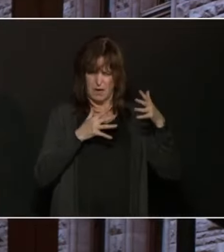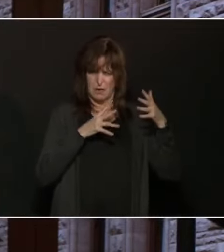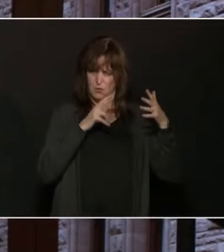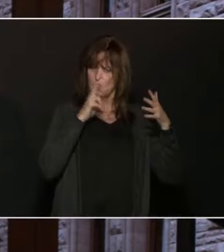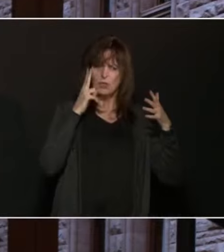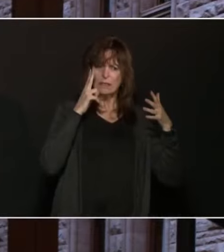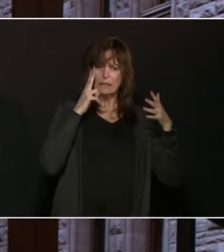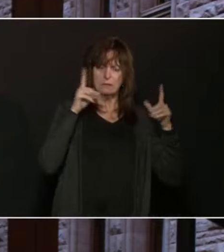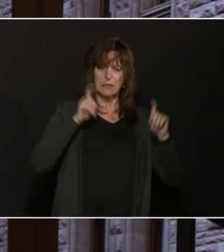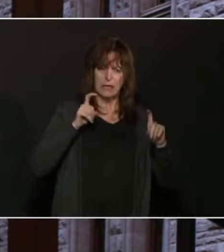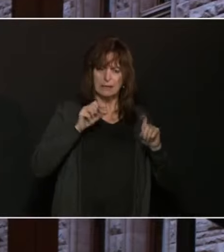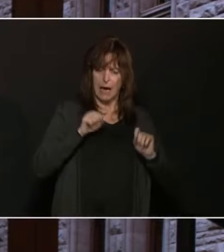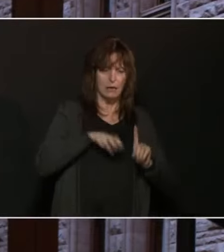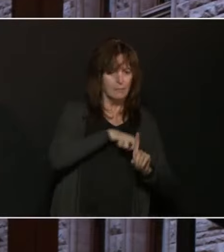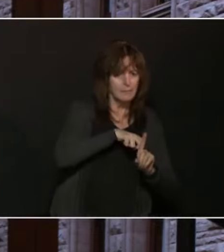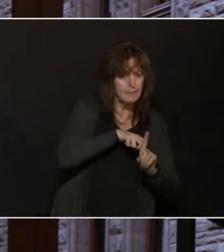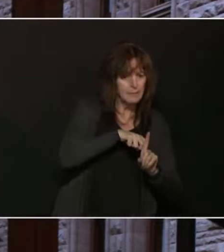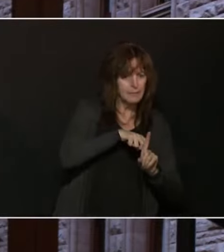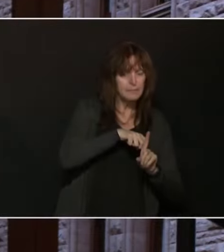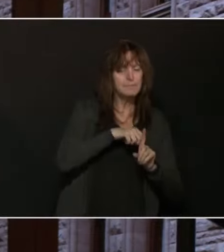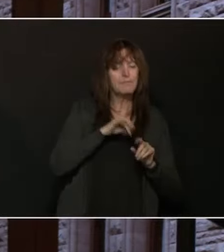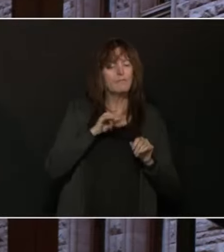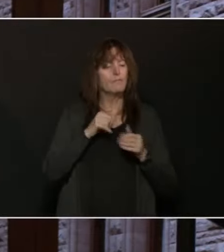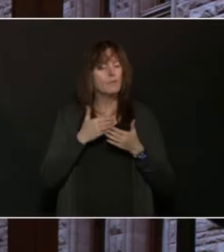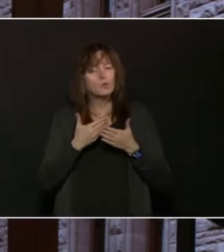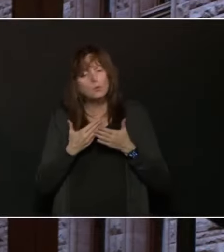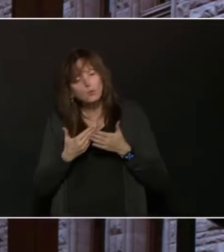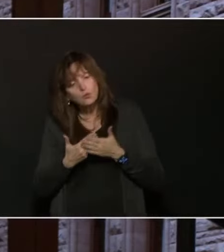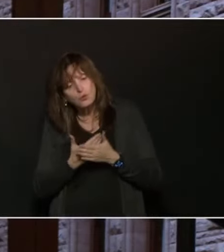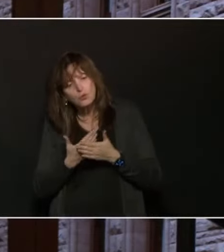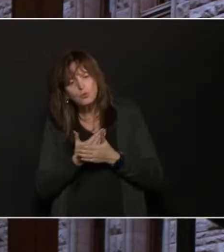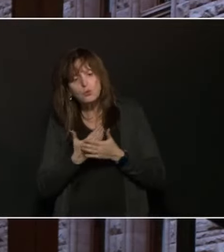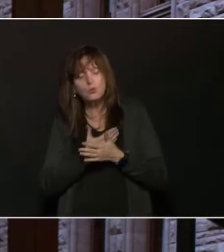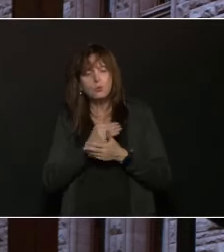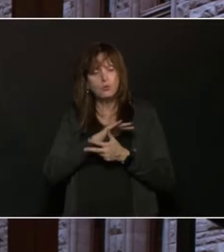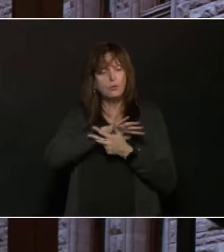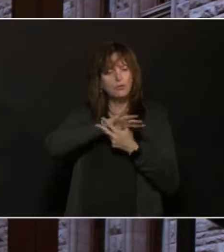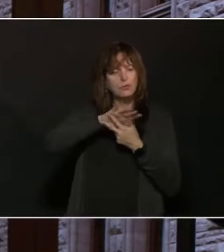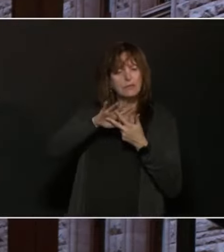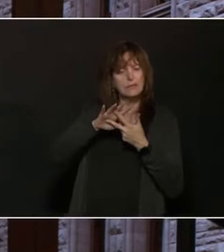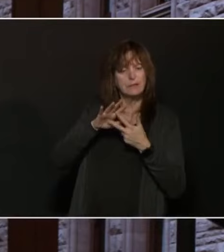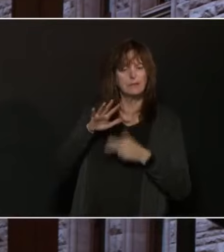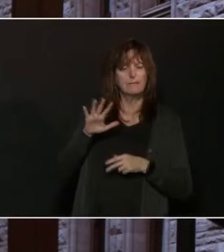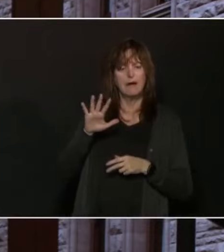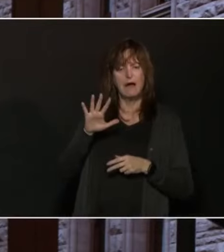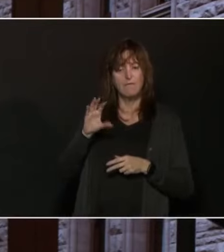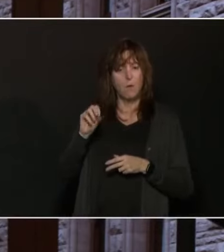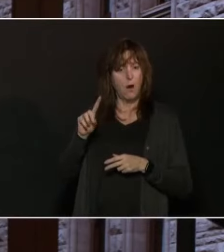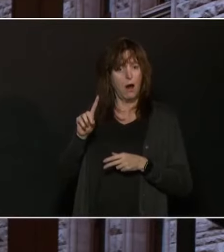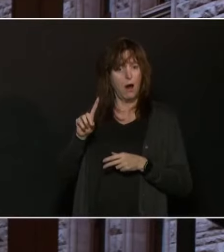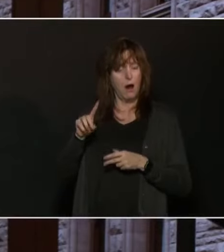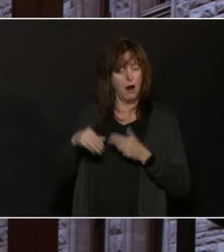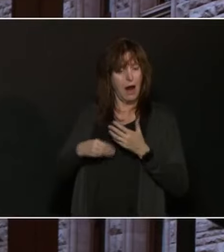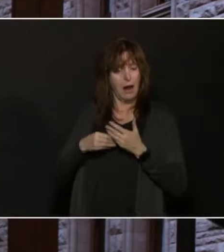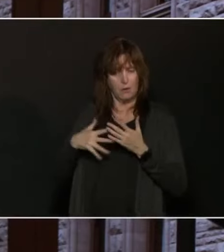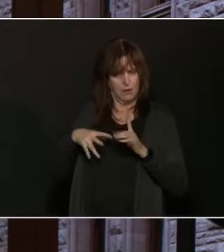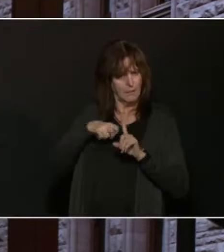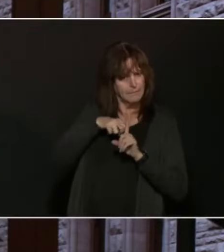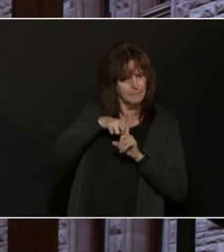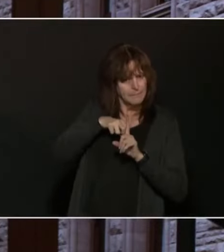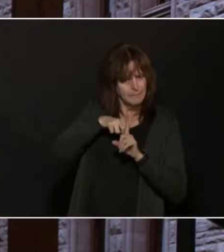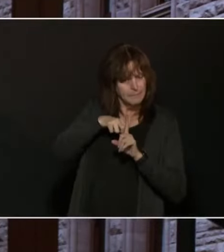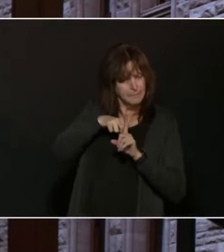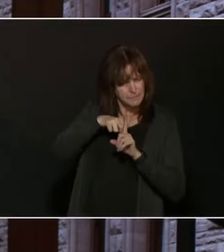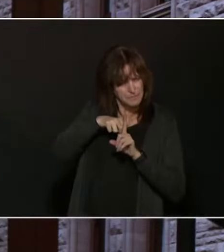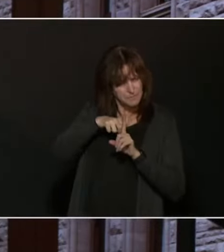one of the 3 variants that have a certain mutation of 501 on it very quickly. So that means we can tell that soon